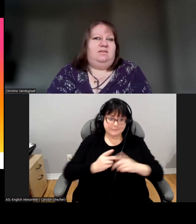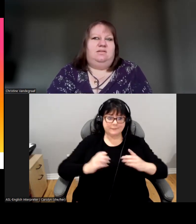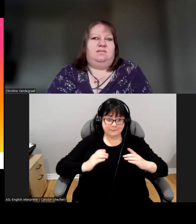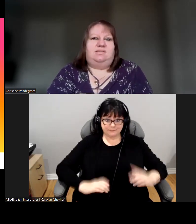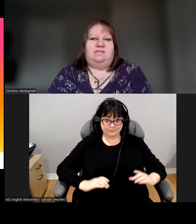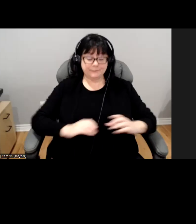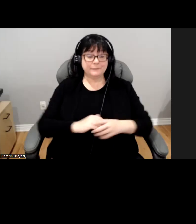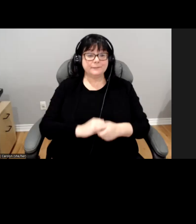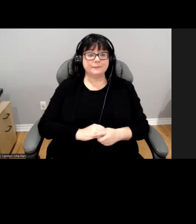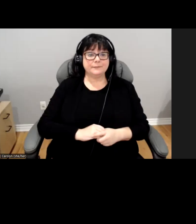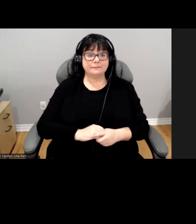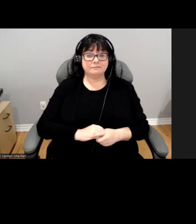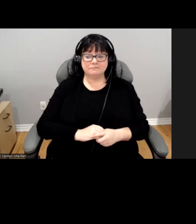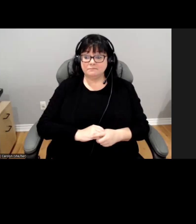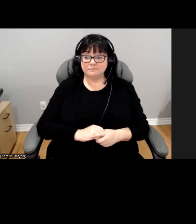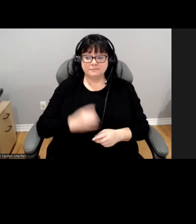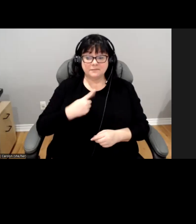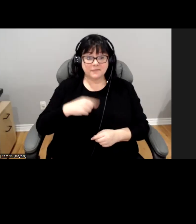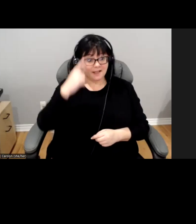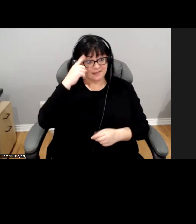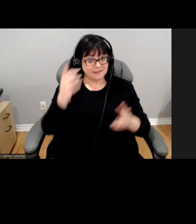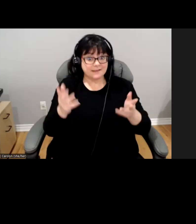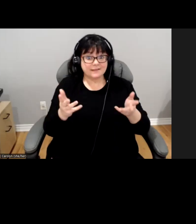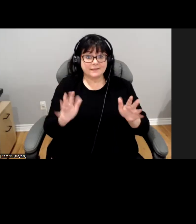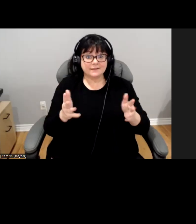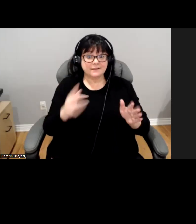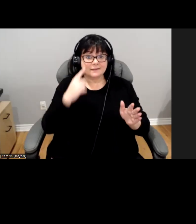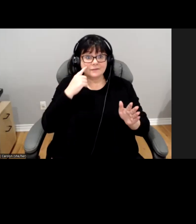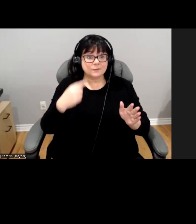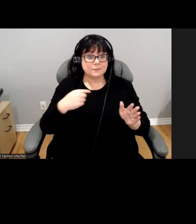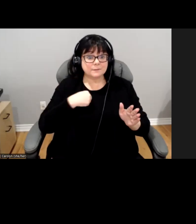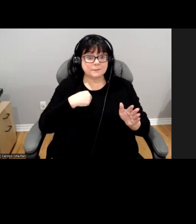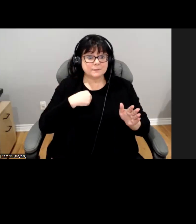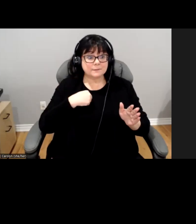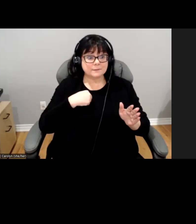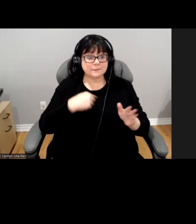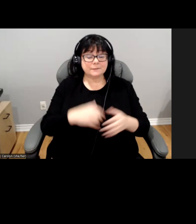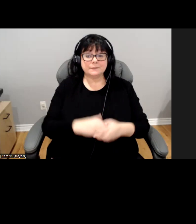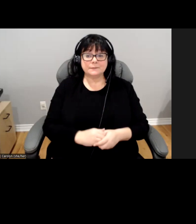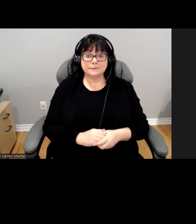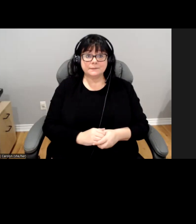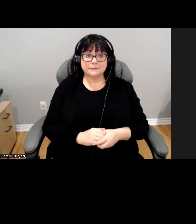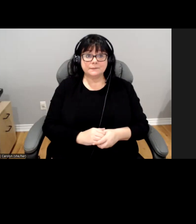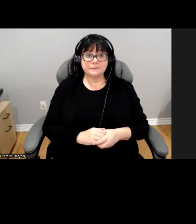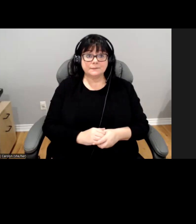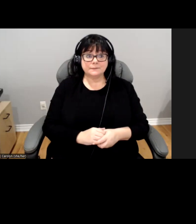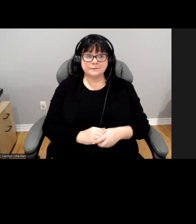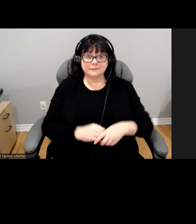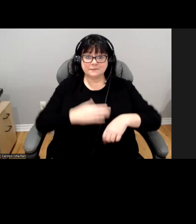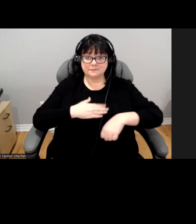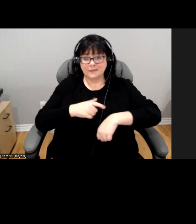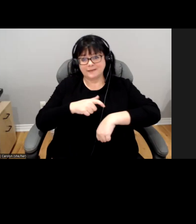think that's the end of my slides. So again, just coming, and I know my time is